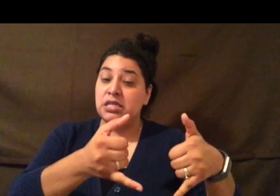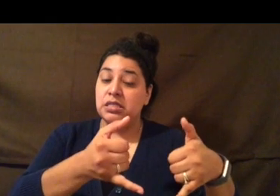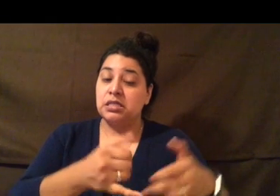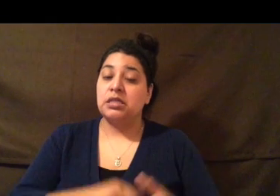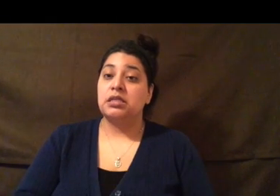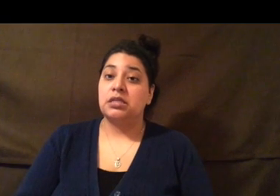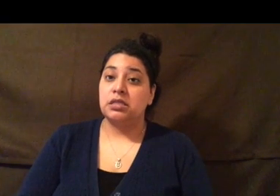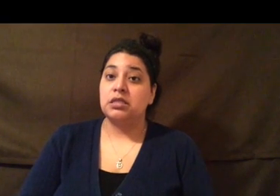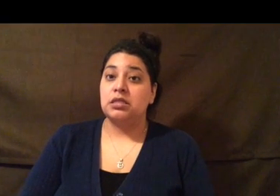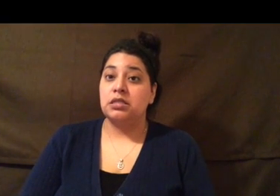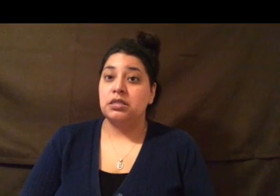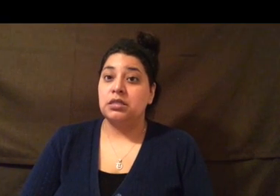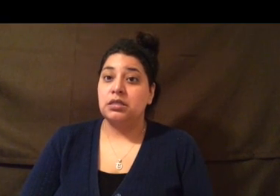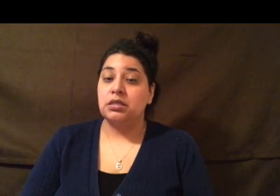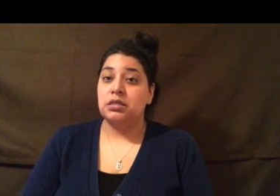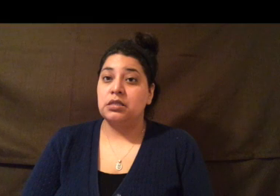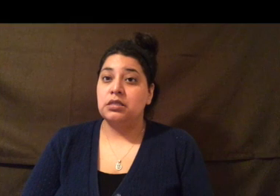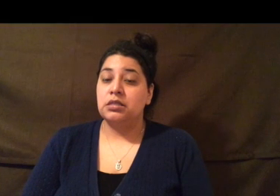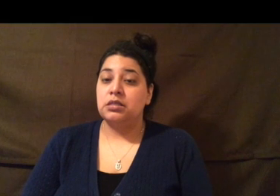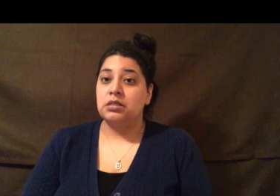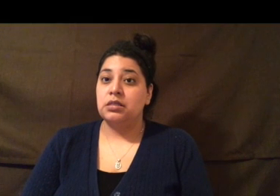prizes